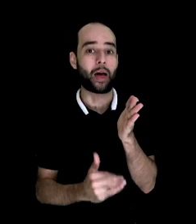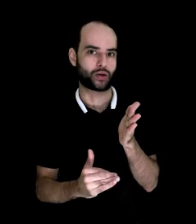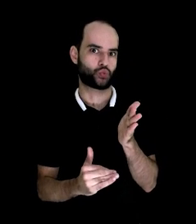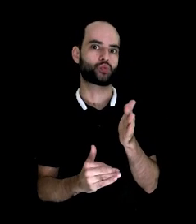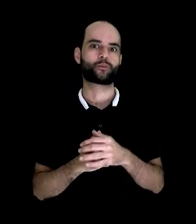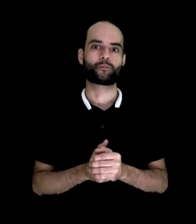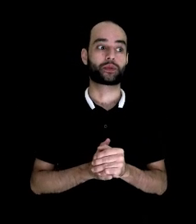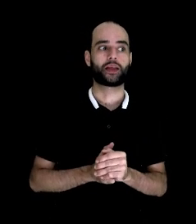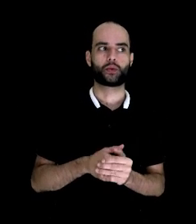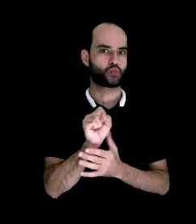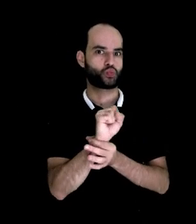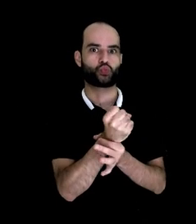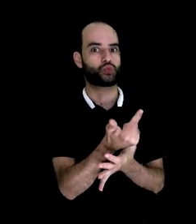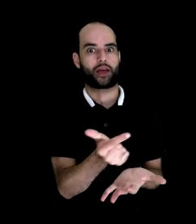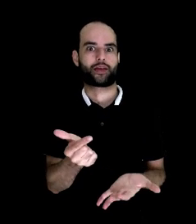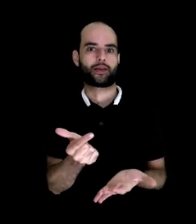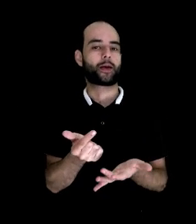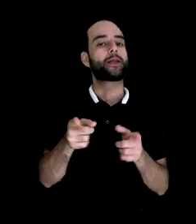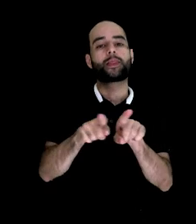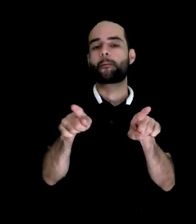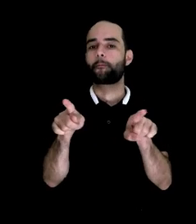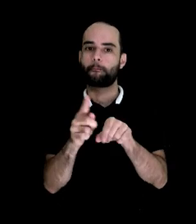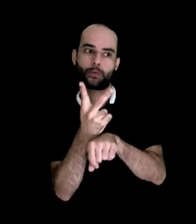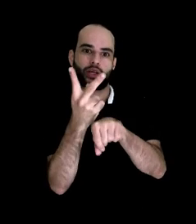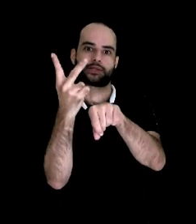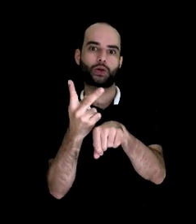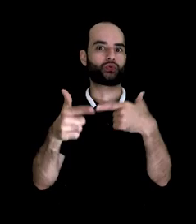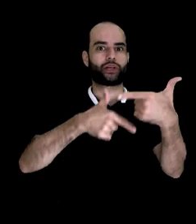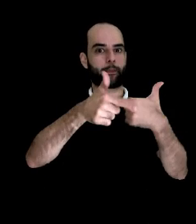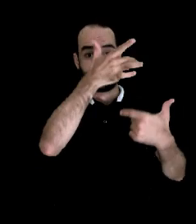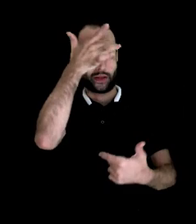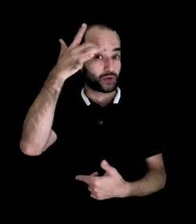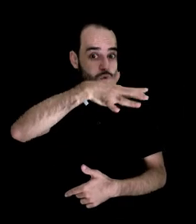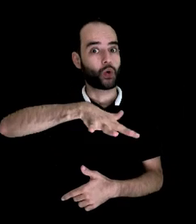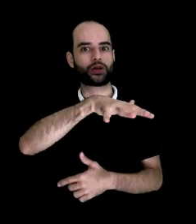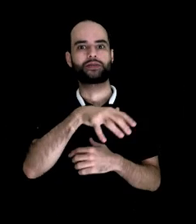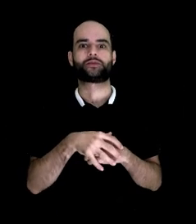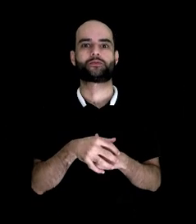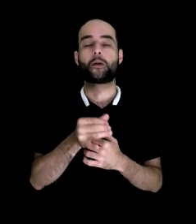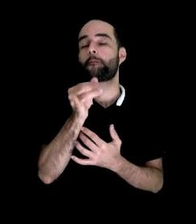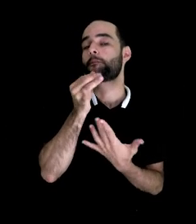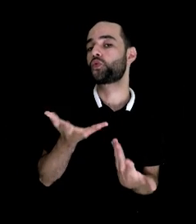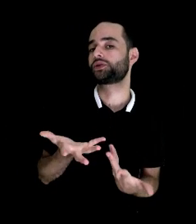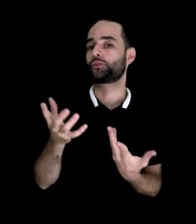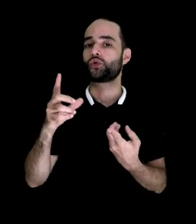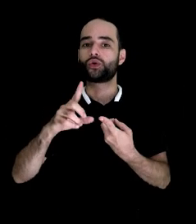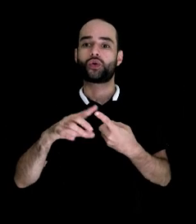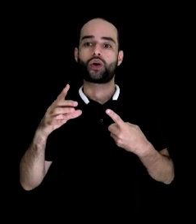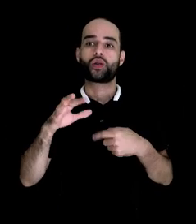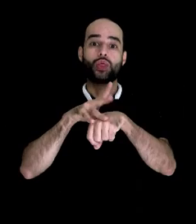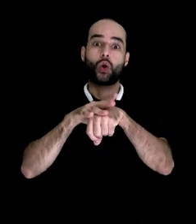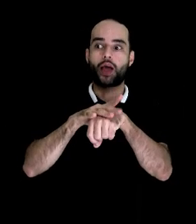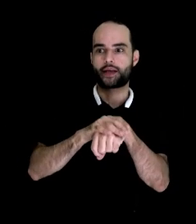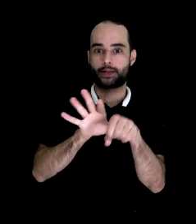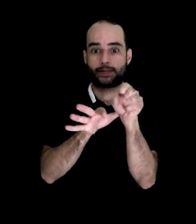30%. Right below, in centered black ink, is written, although it's easier to find an informal job, the job is usually